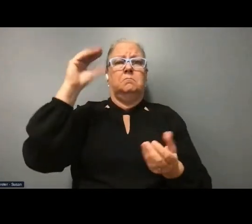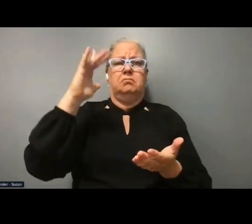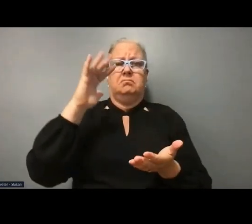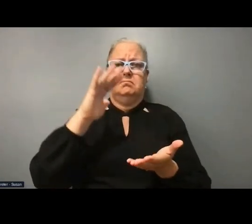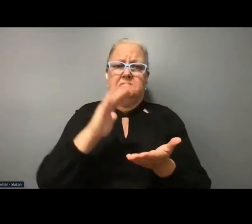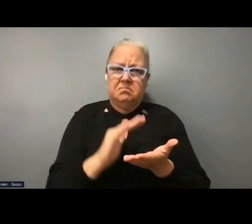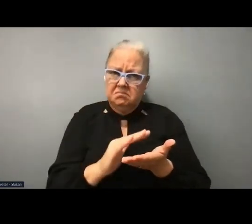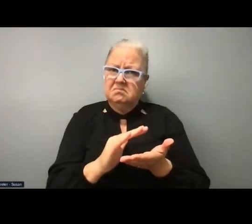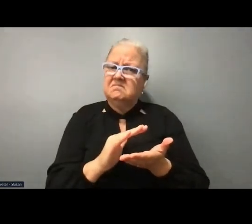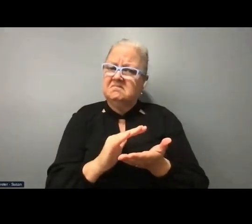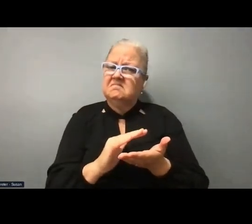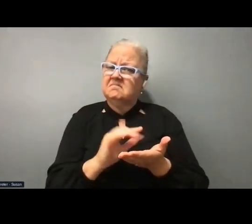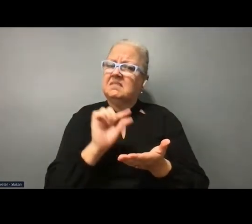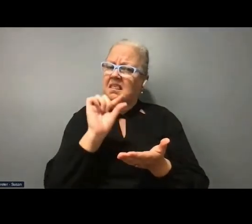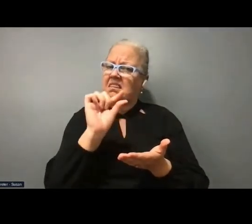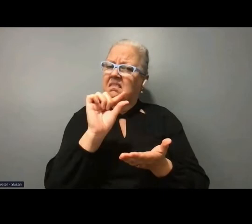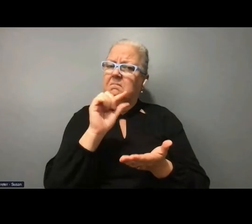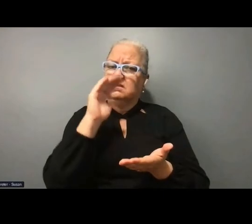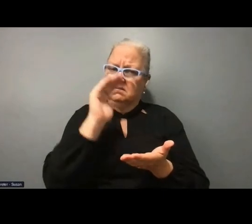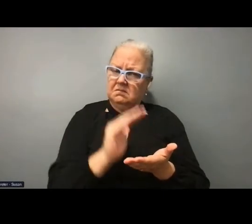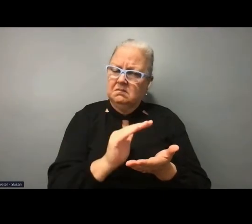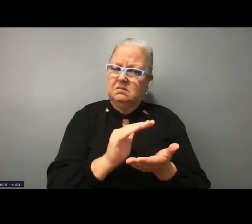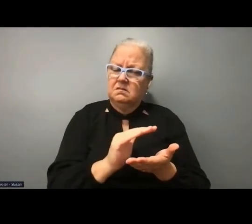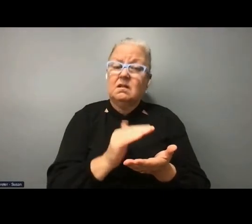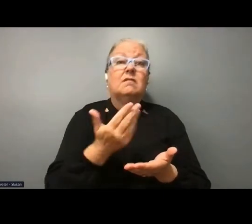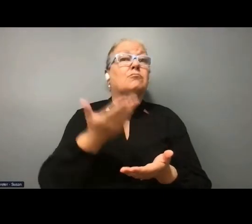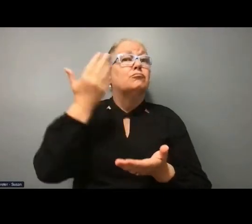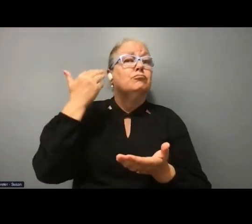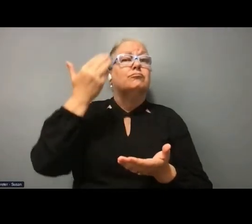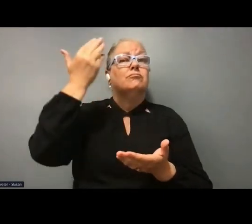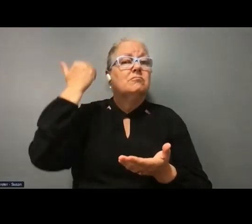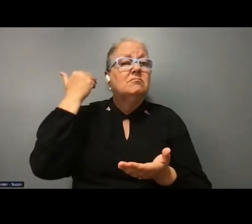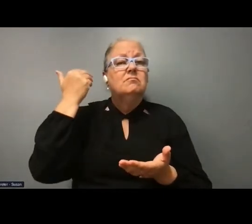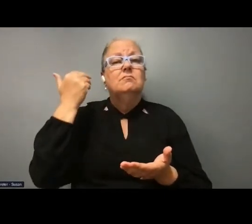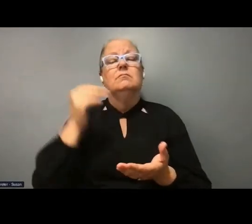Comparing the past, where we had only